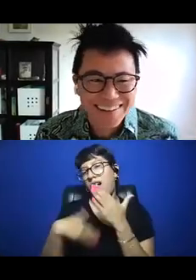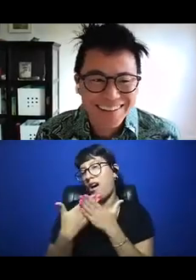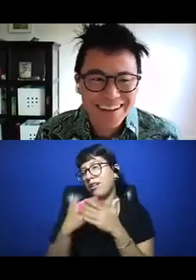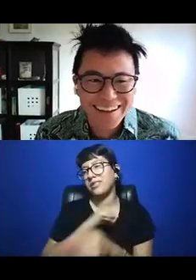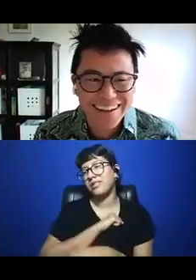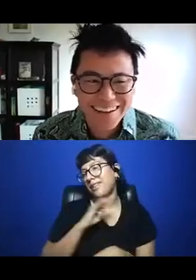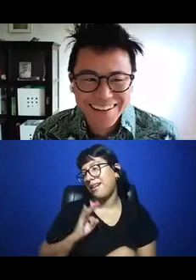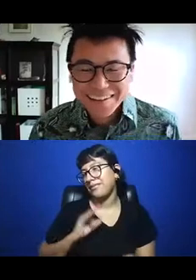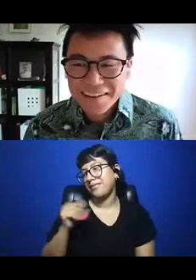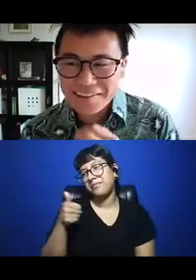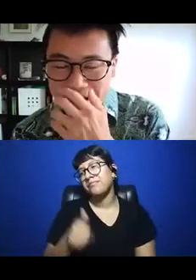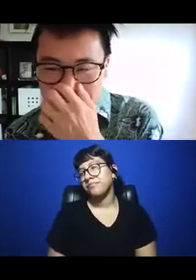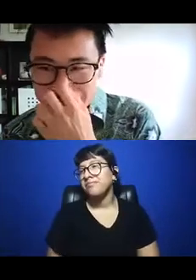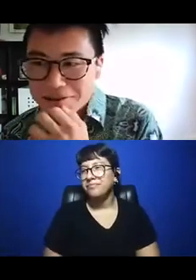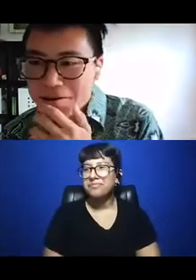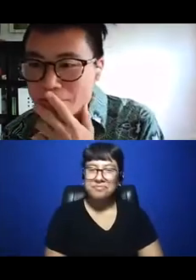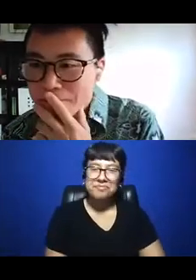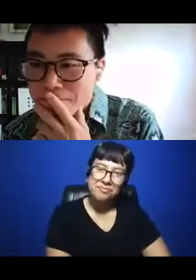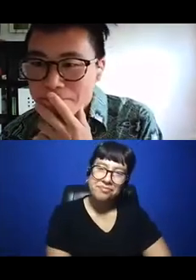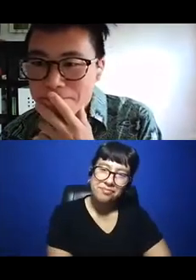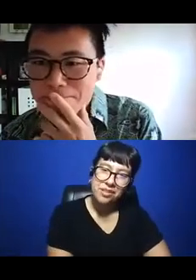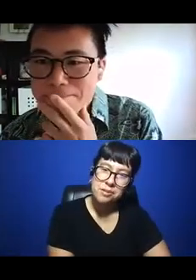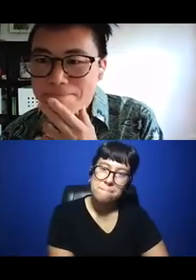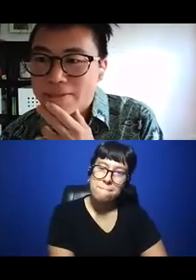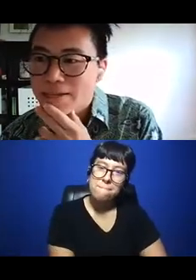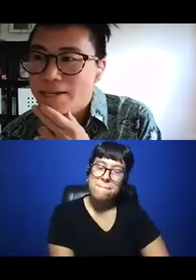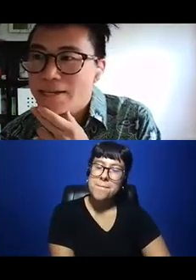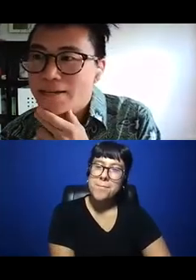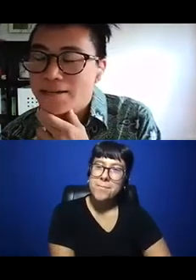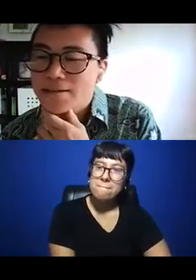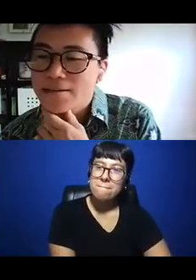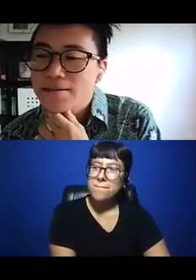not nailing that. Okay, so